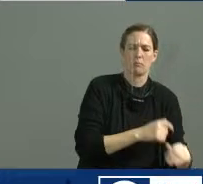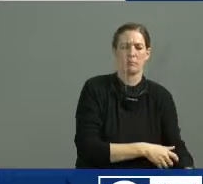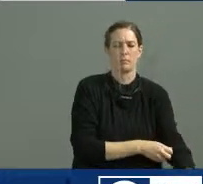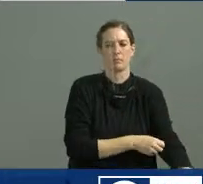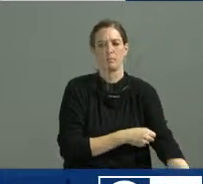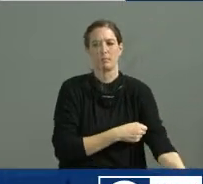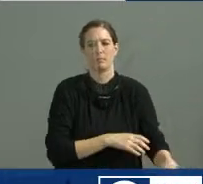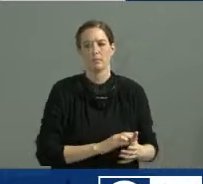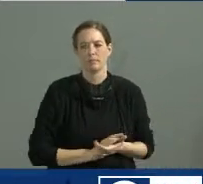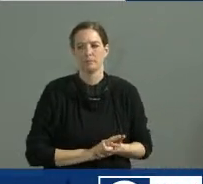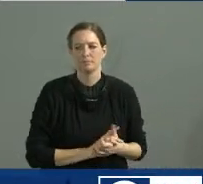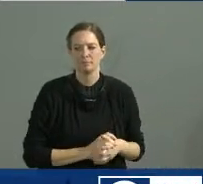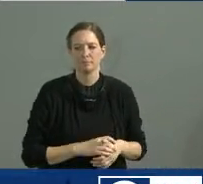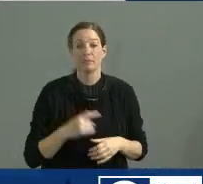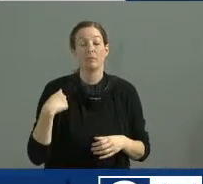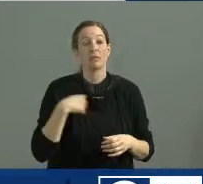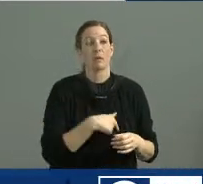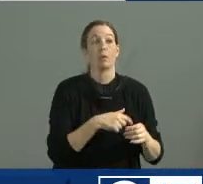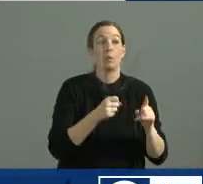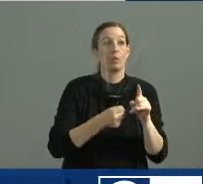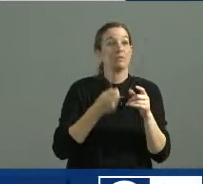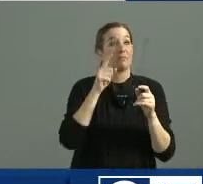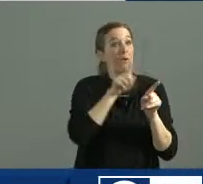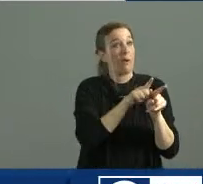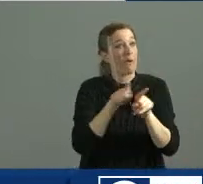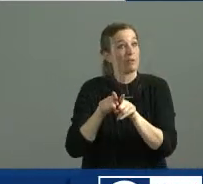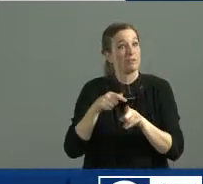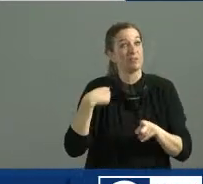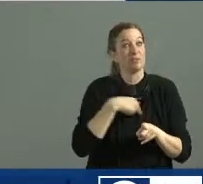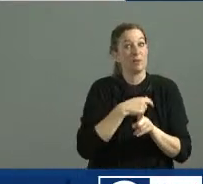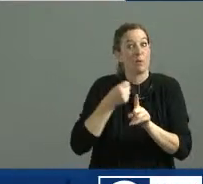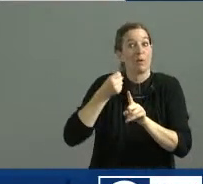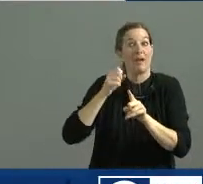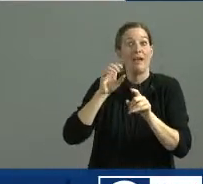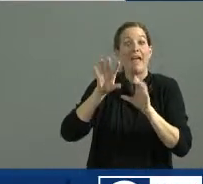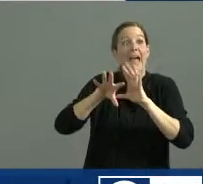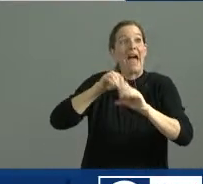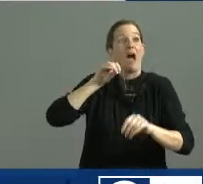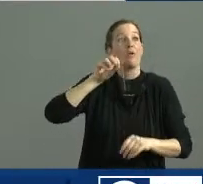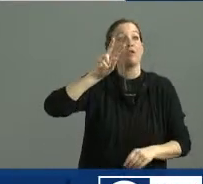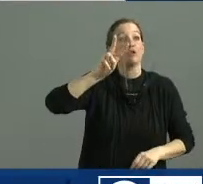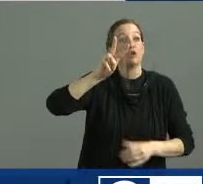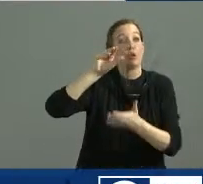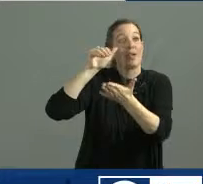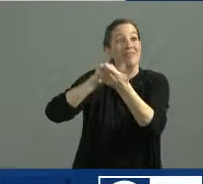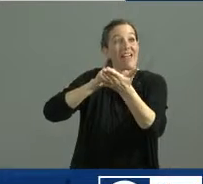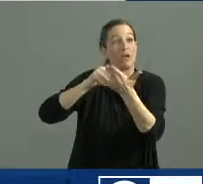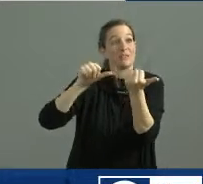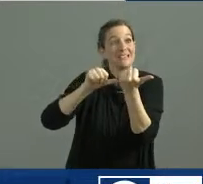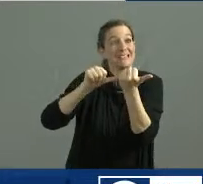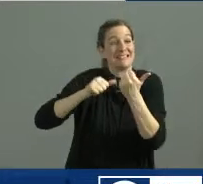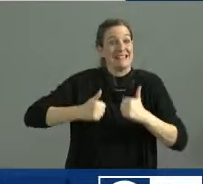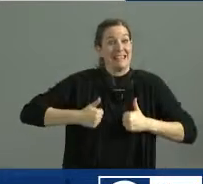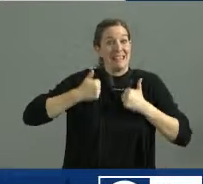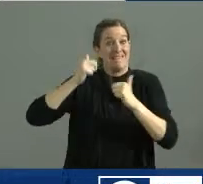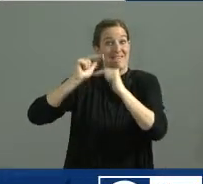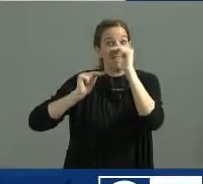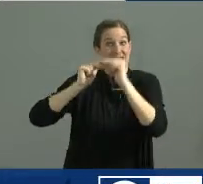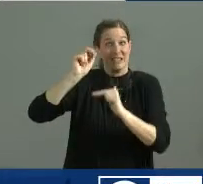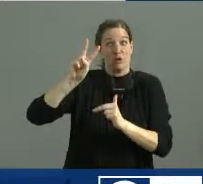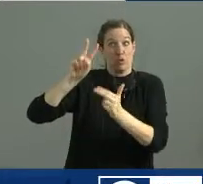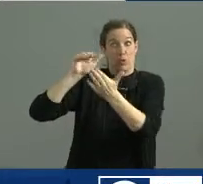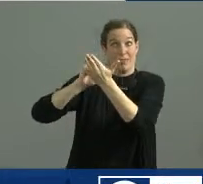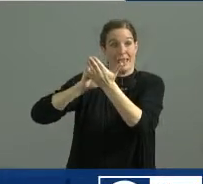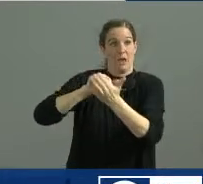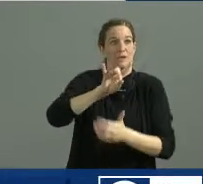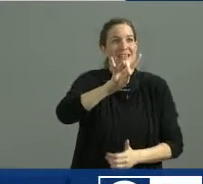those 2,000 assisted living facilities, and a lot of those are all phase 1A population as